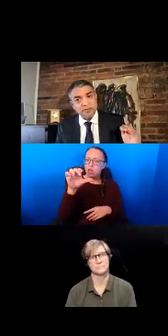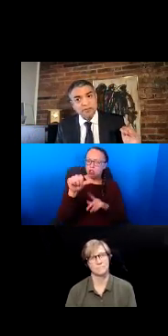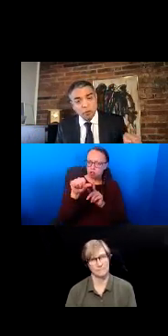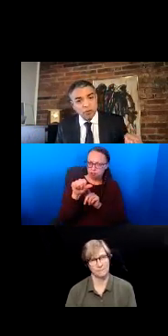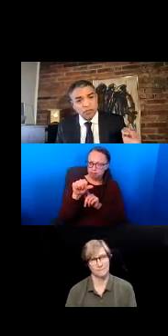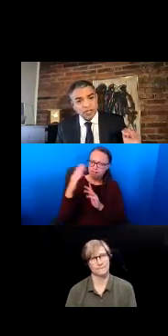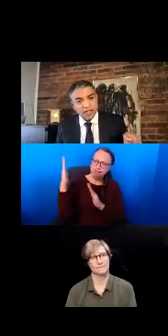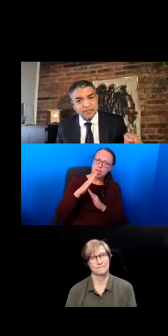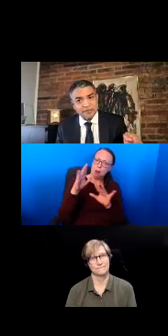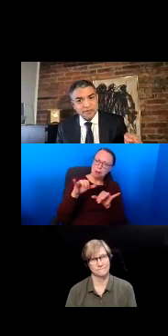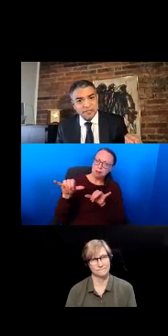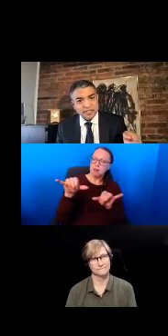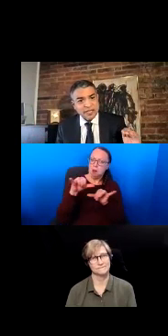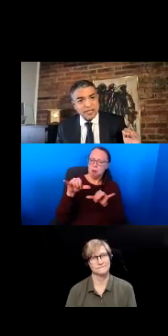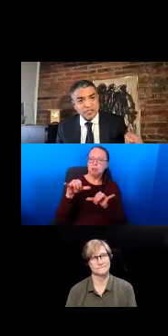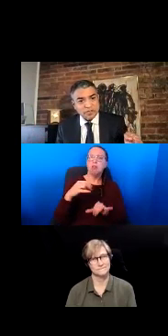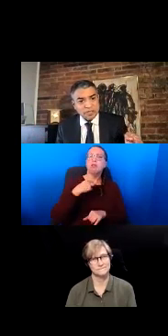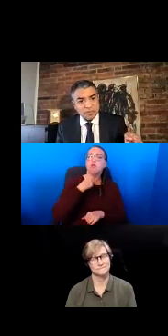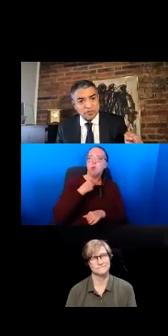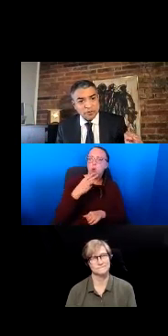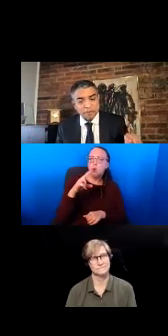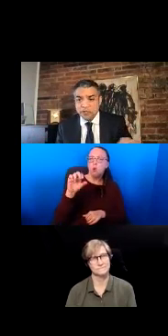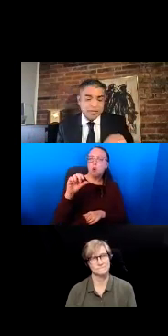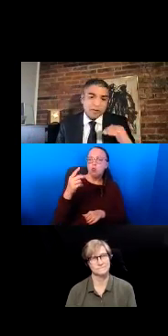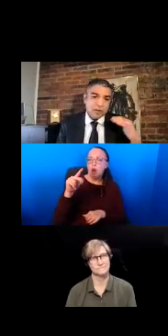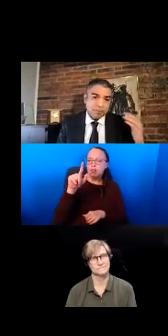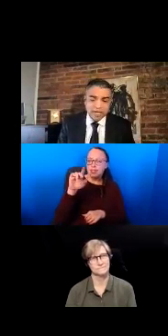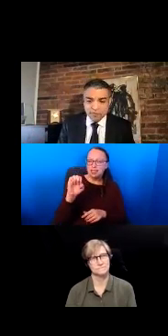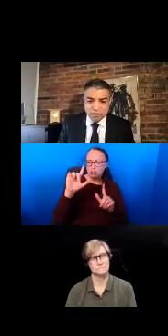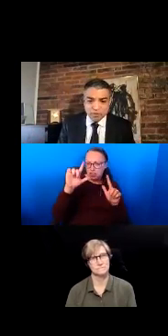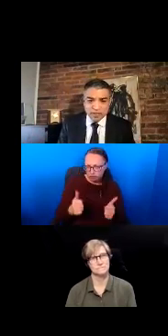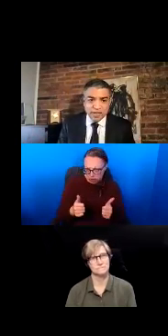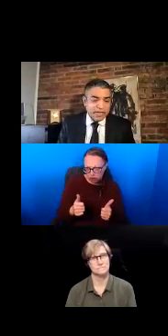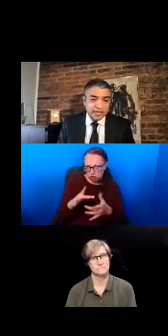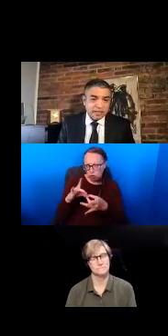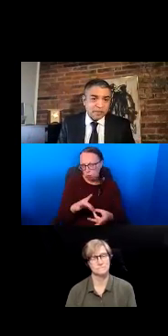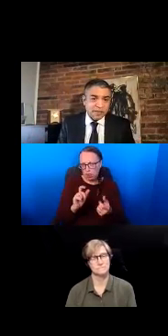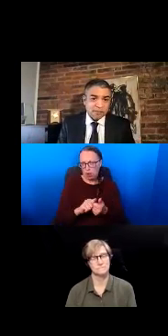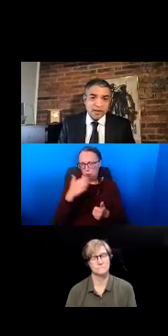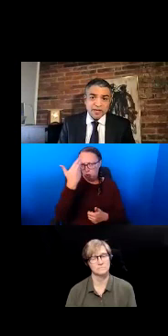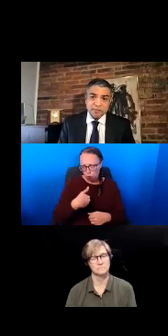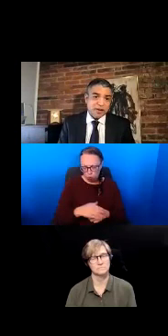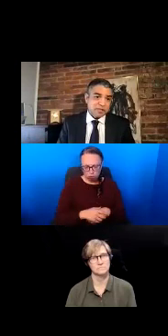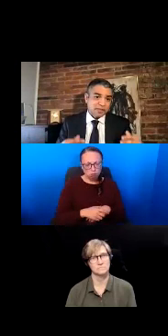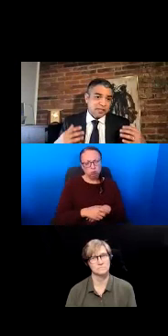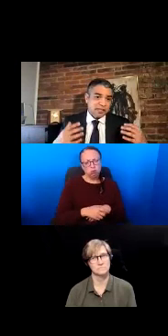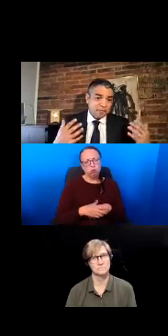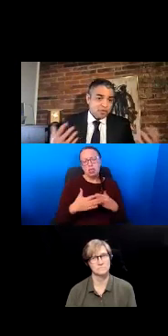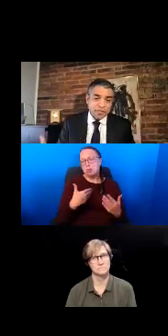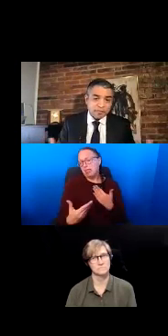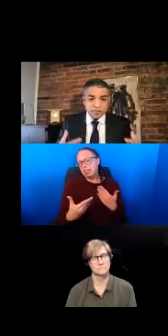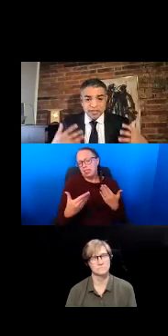common focal cognitive deficit associated with stroke. Depending on what papers you read, it may comprise